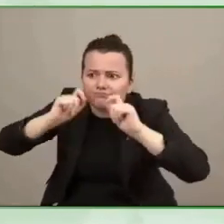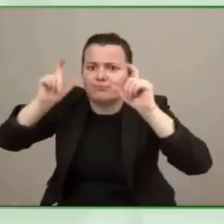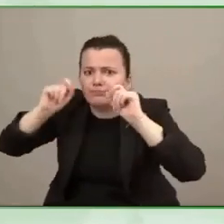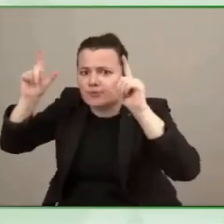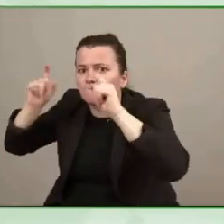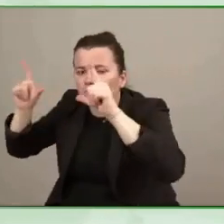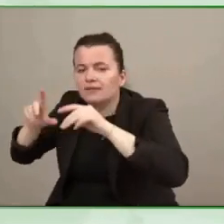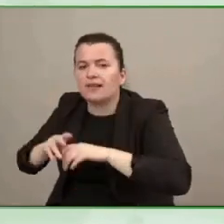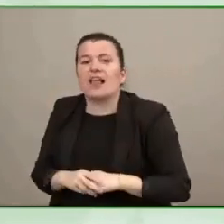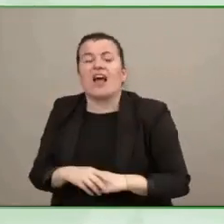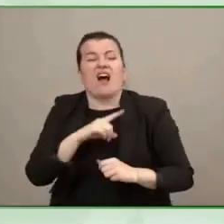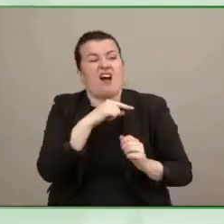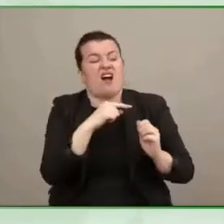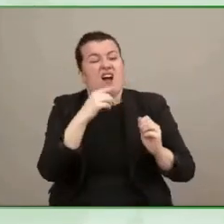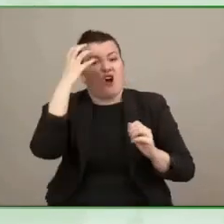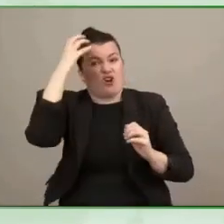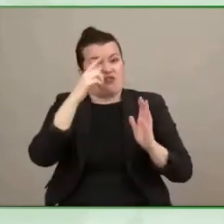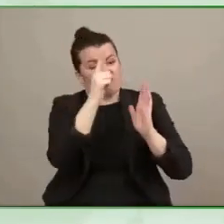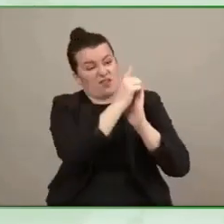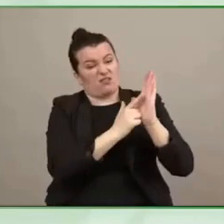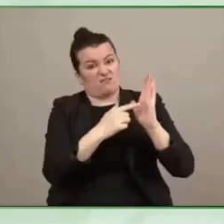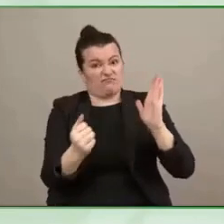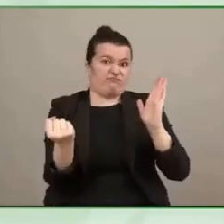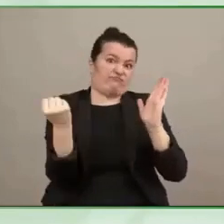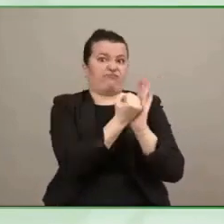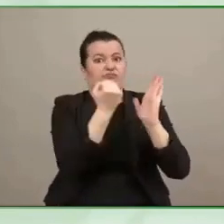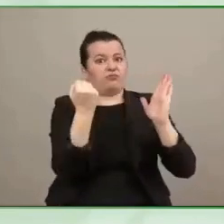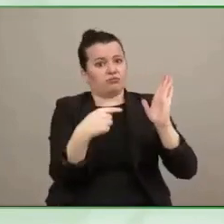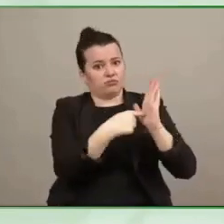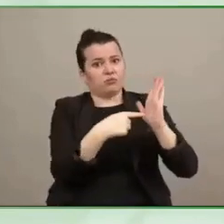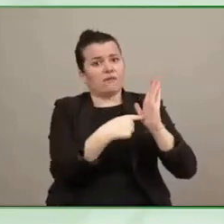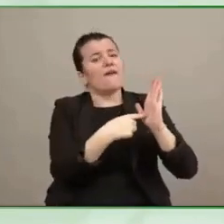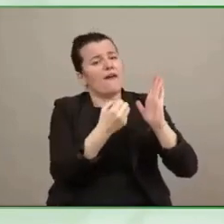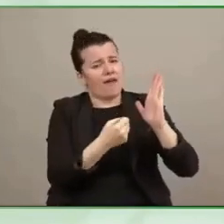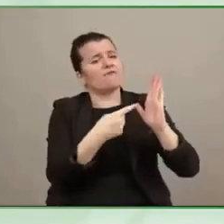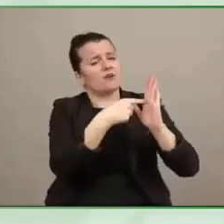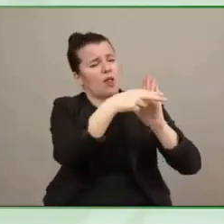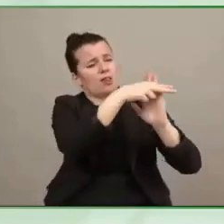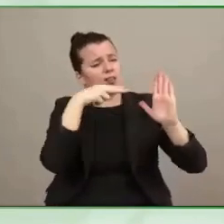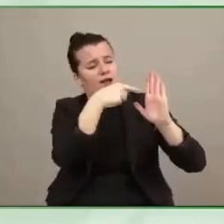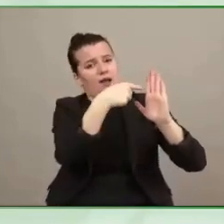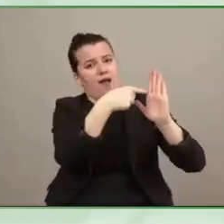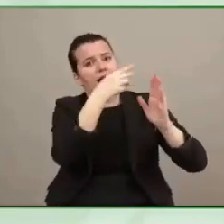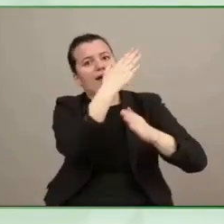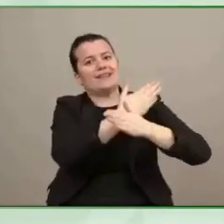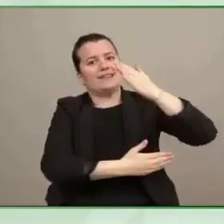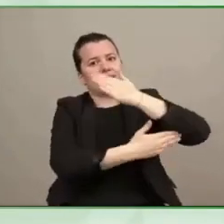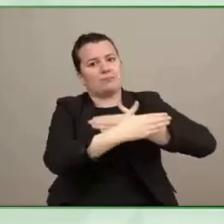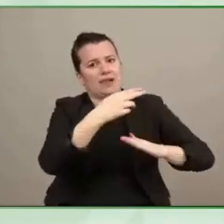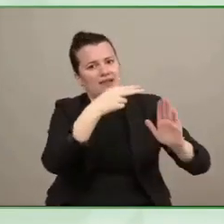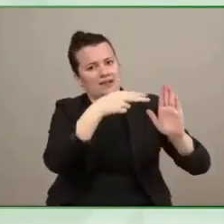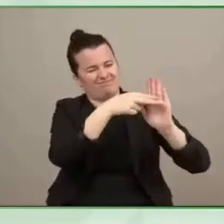law about right on person with disability in Iraq. The law number is